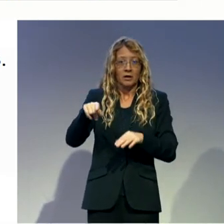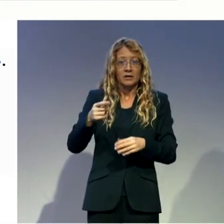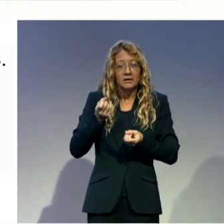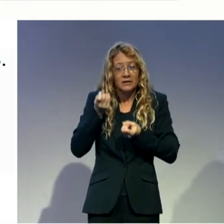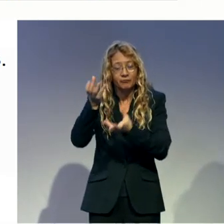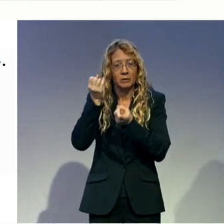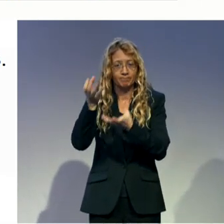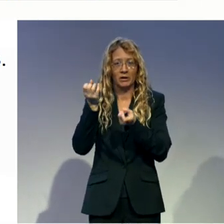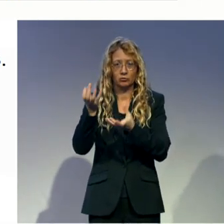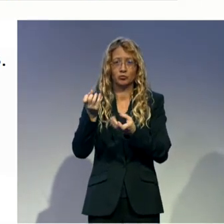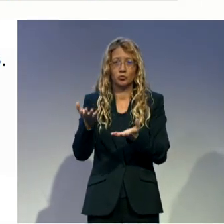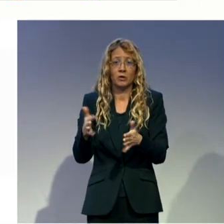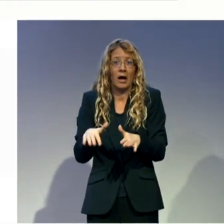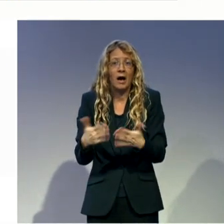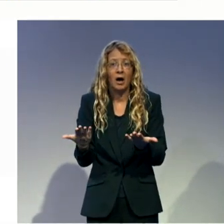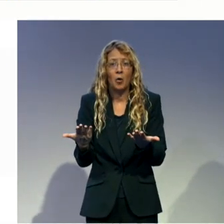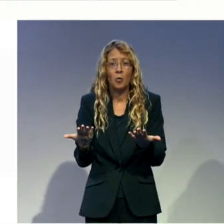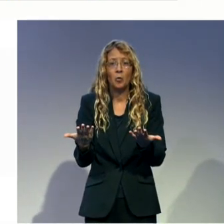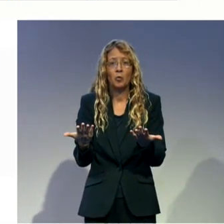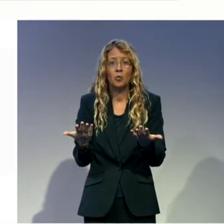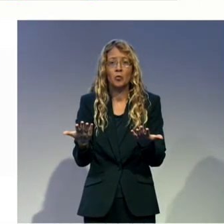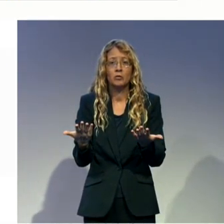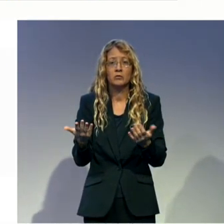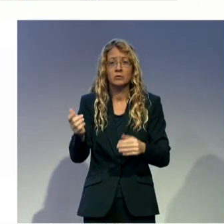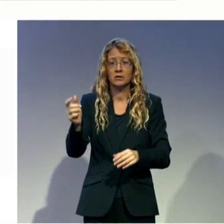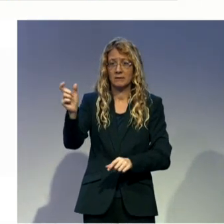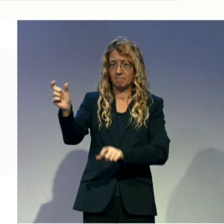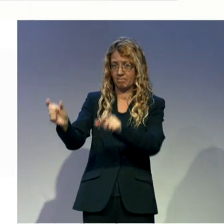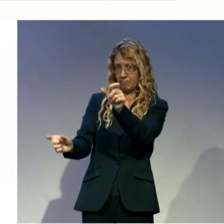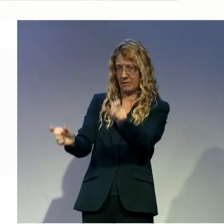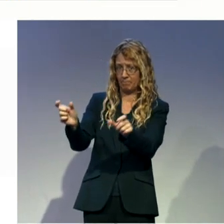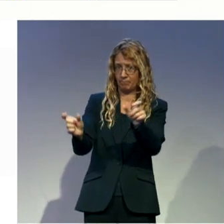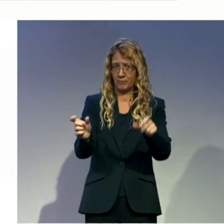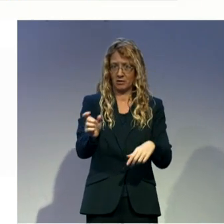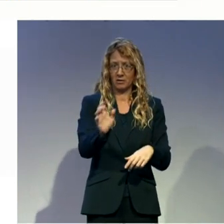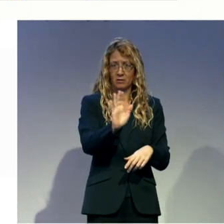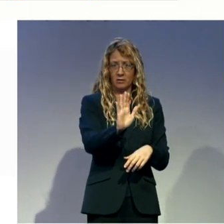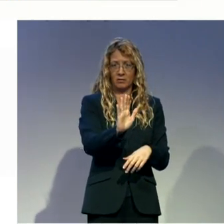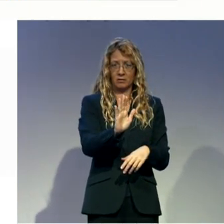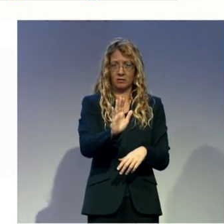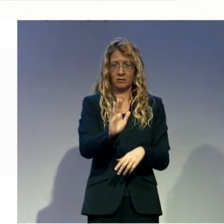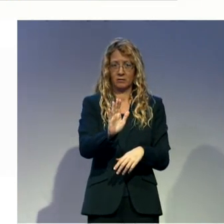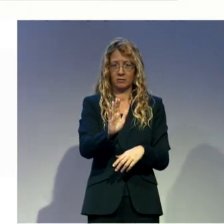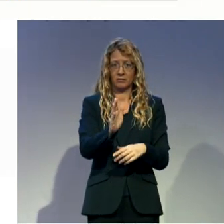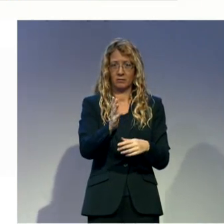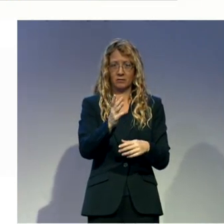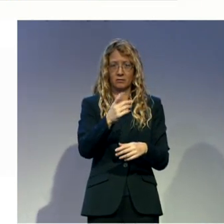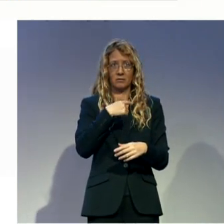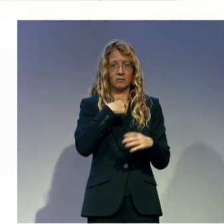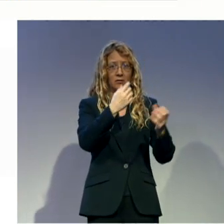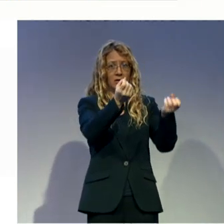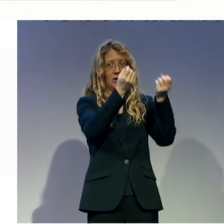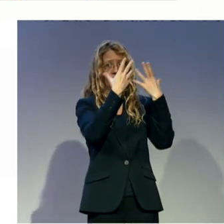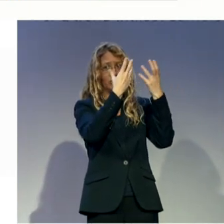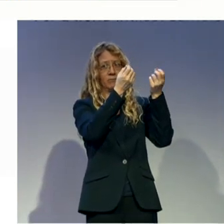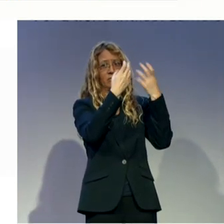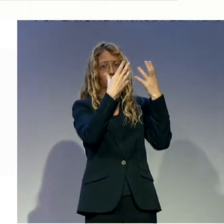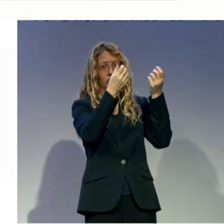bubbles. Reading and understanding only that kind of information that matches our special